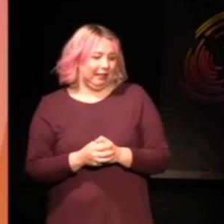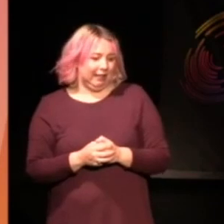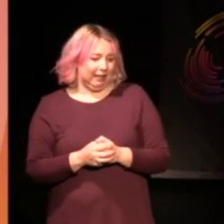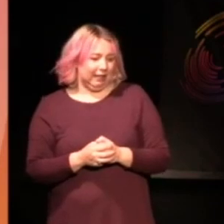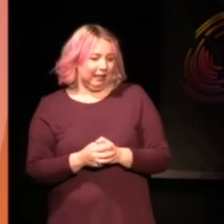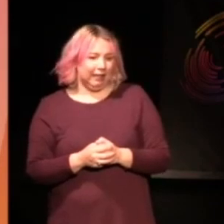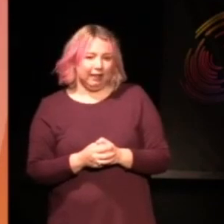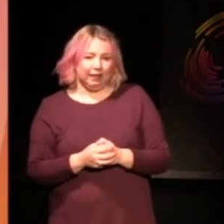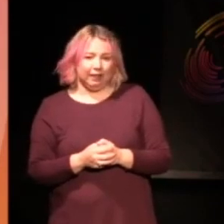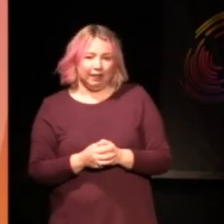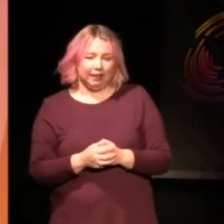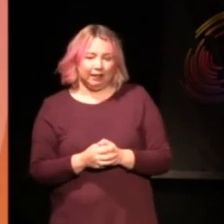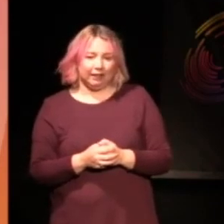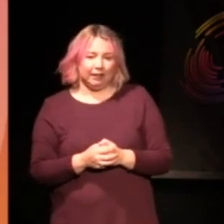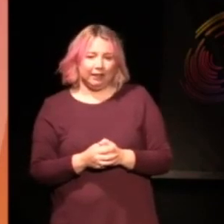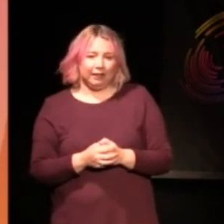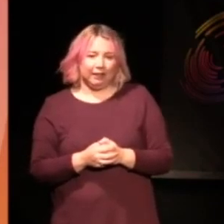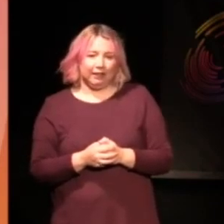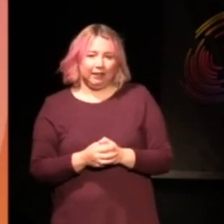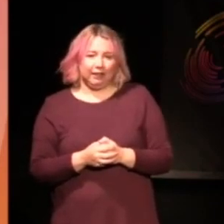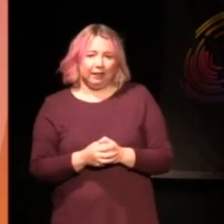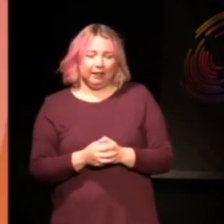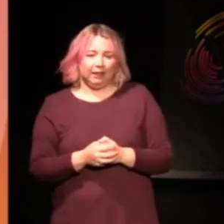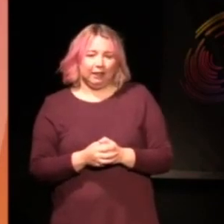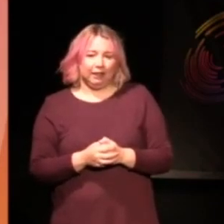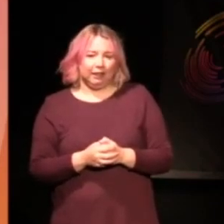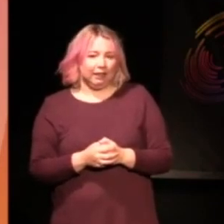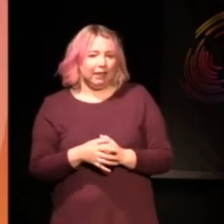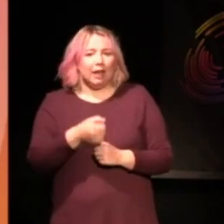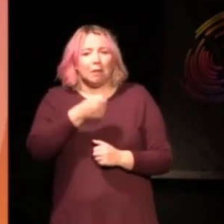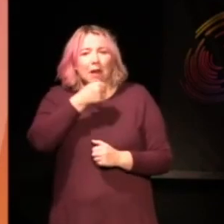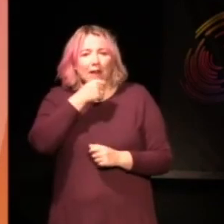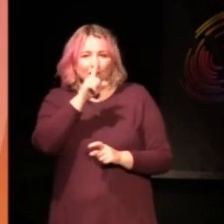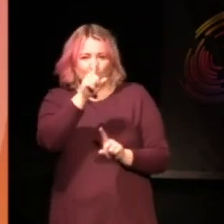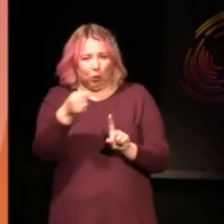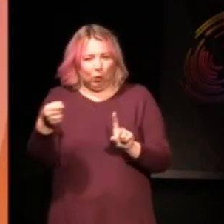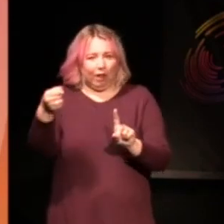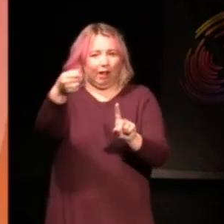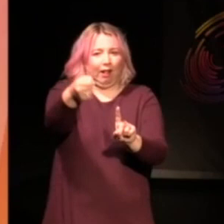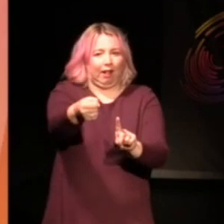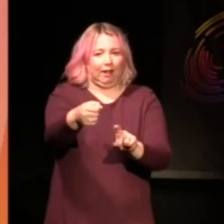Is there somebody that, yes? Where's the microphone coming? Yeah, there's somebody here.